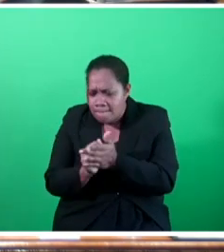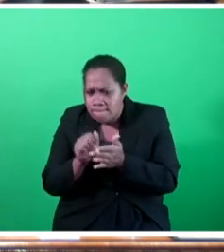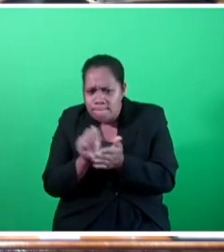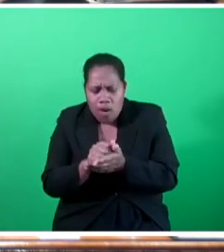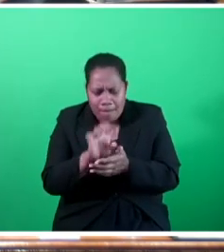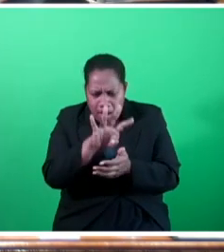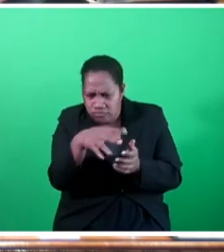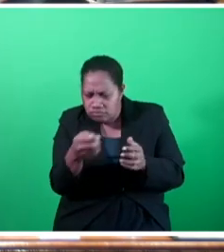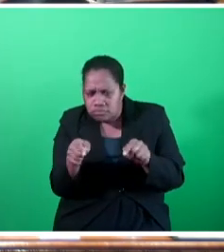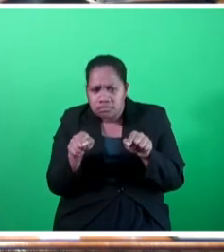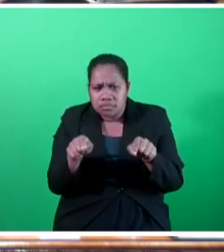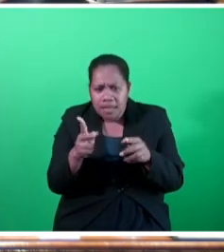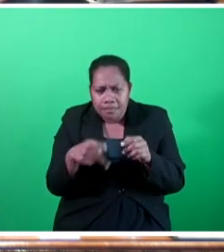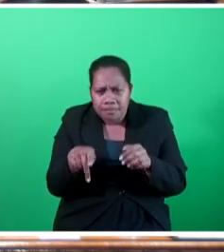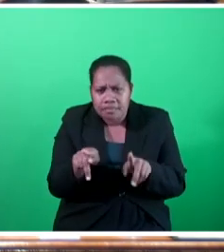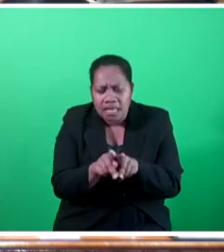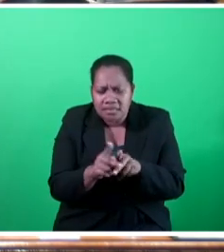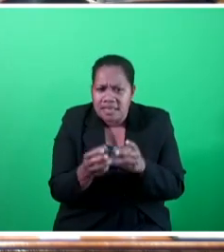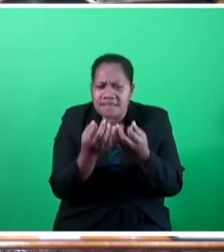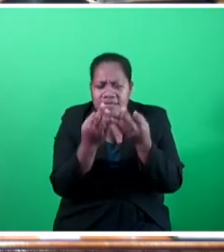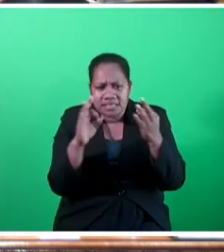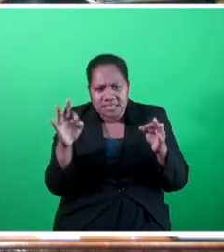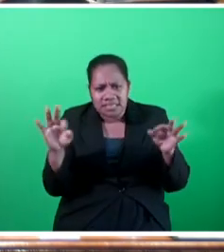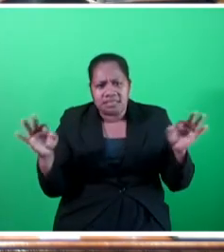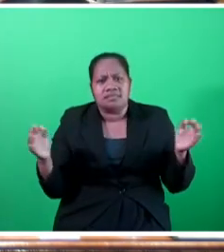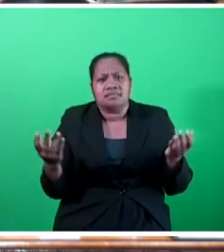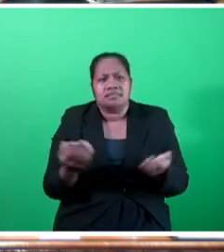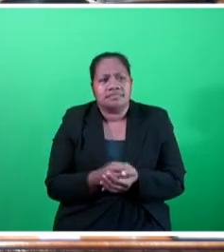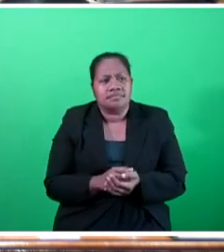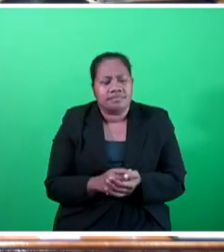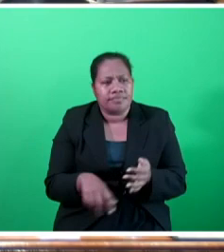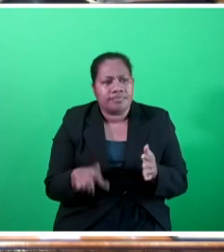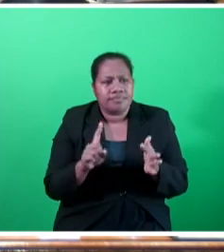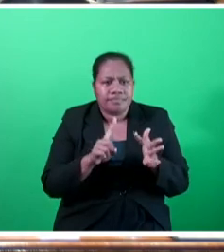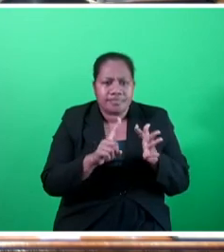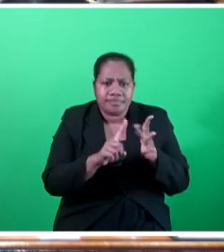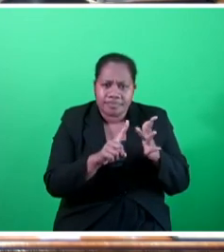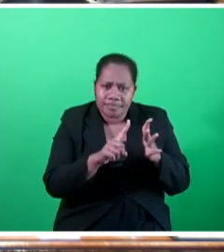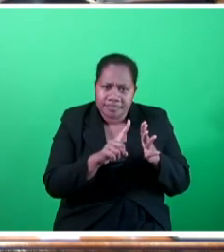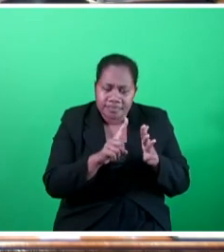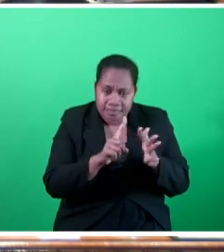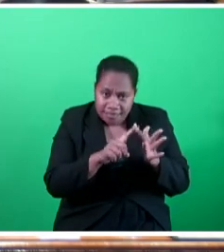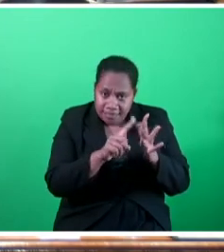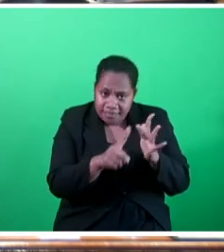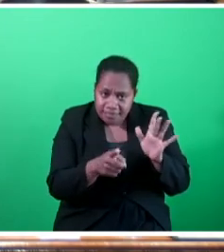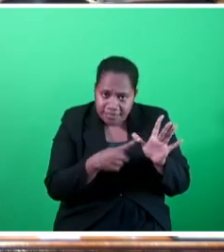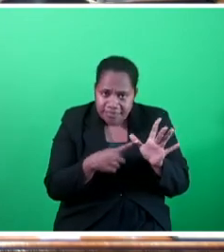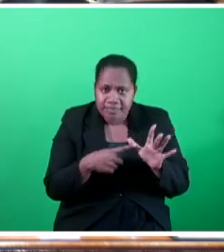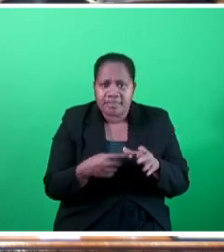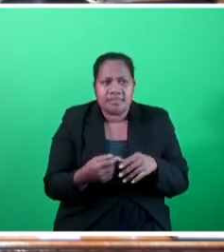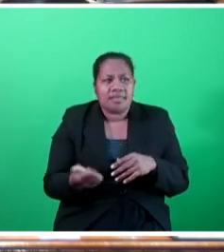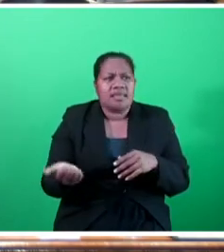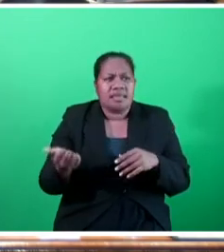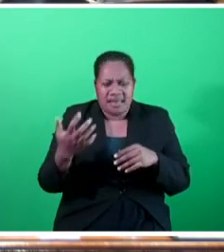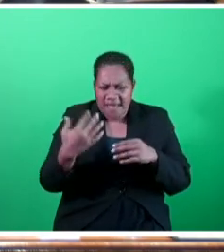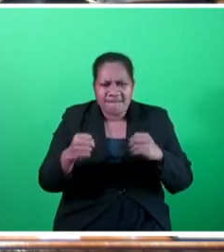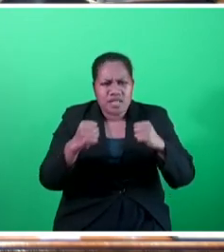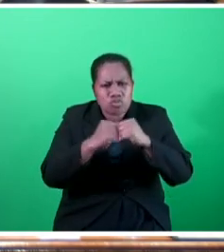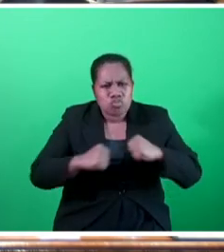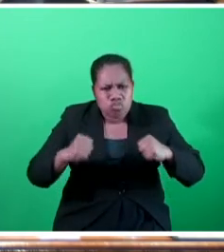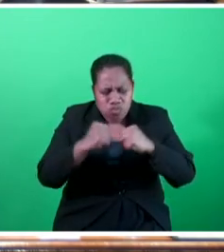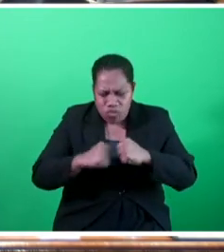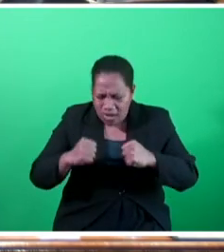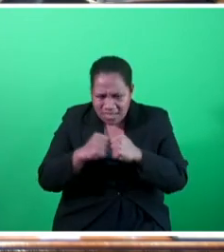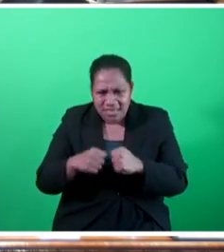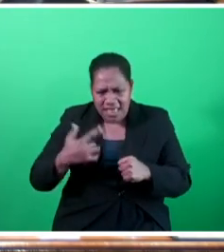investigation and the test with proposed facilities, the EIA, and any resettlement that may be required, because we have a number of squatters that live around